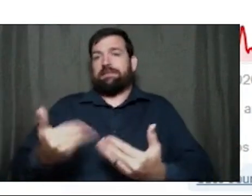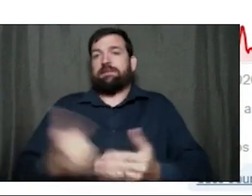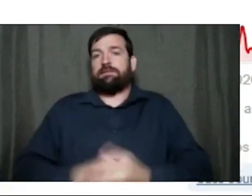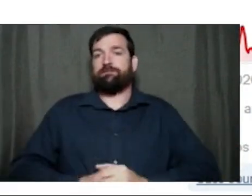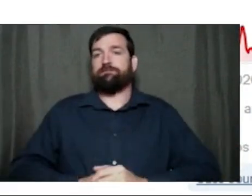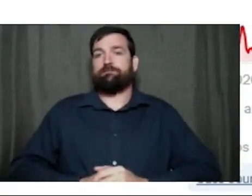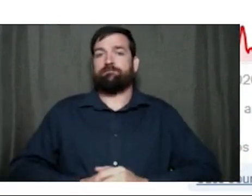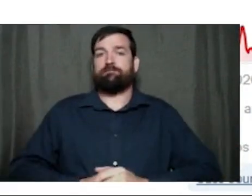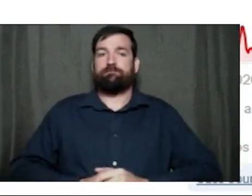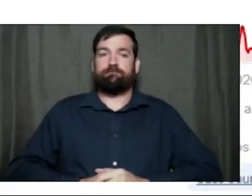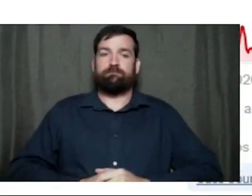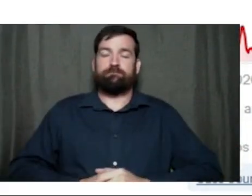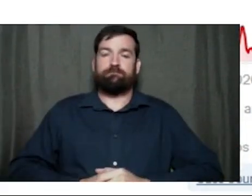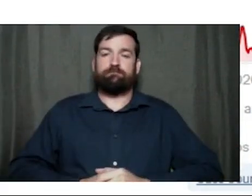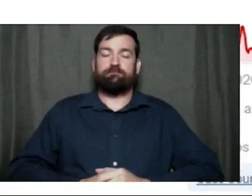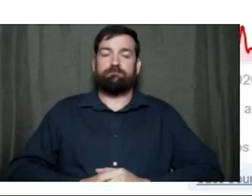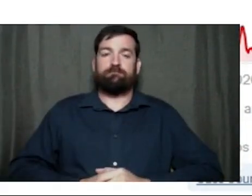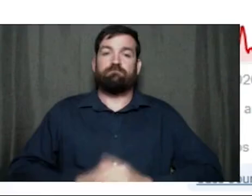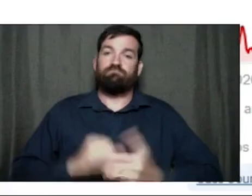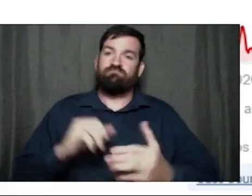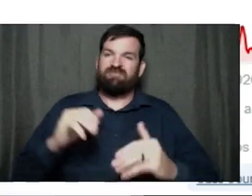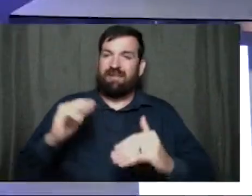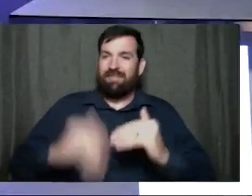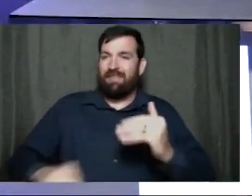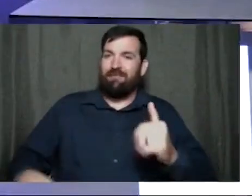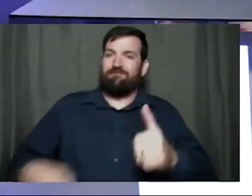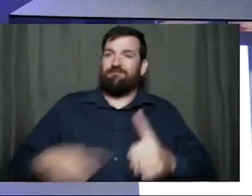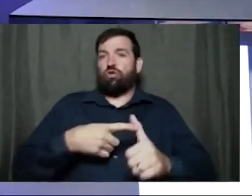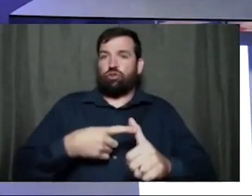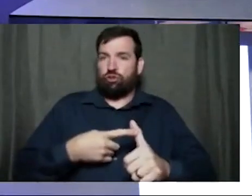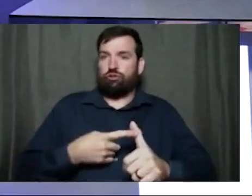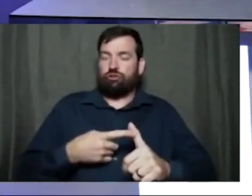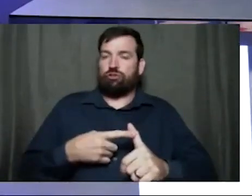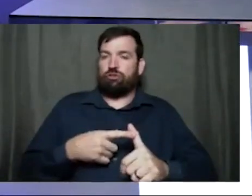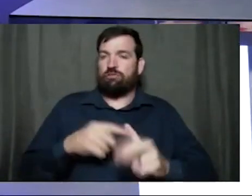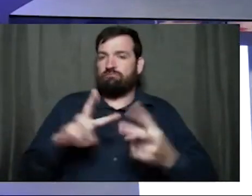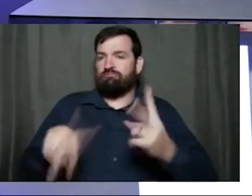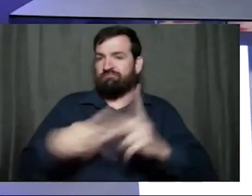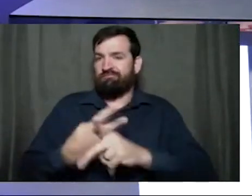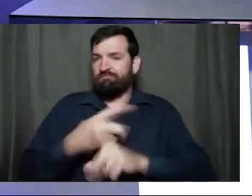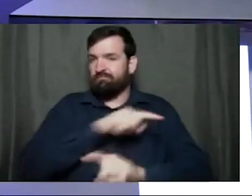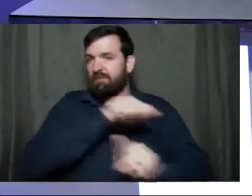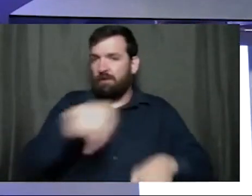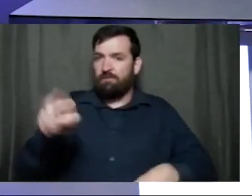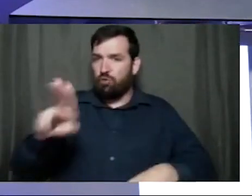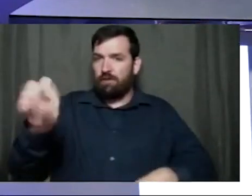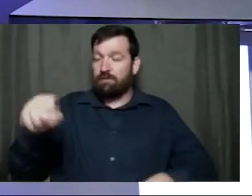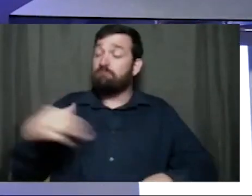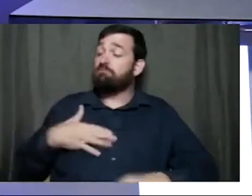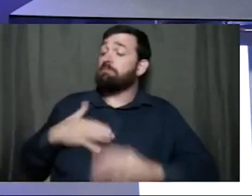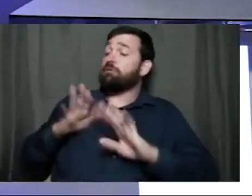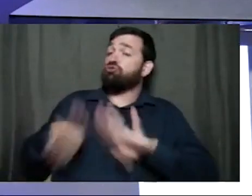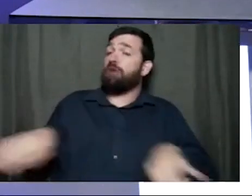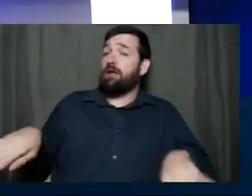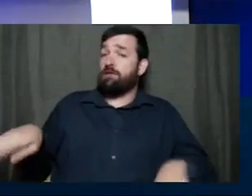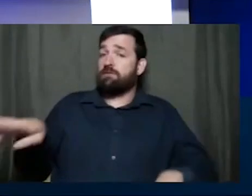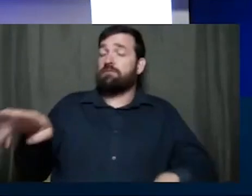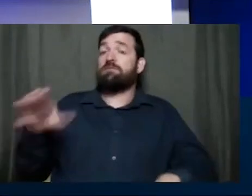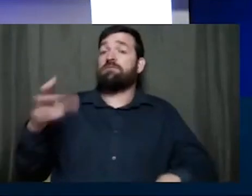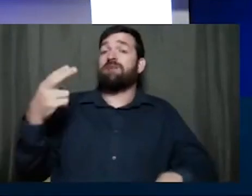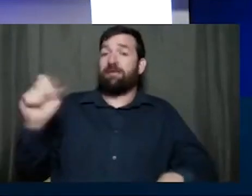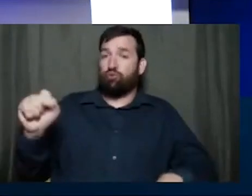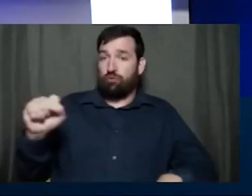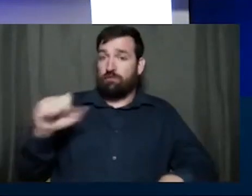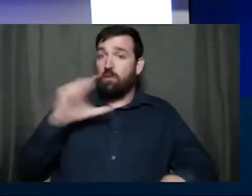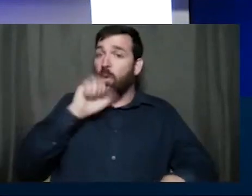virus that first came to the United States. Dr. Hawkinson, Jennifer says, my child is in high school and is over 16, so